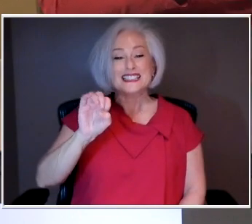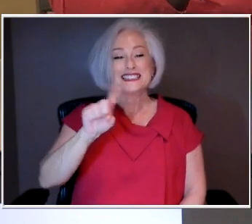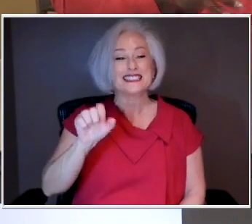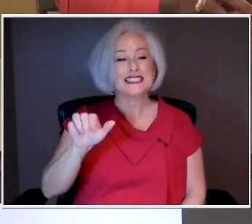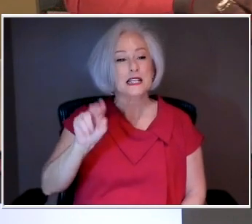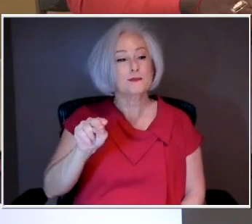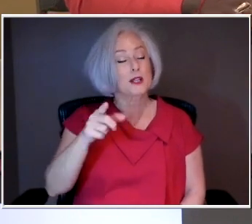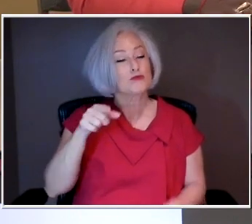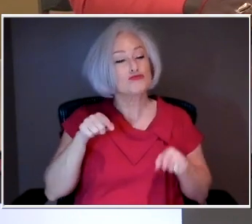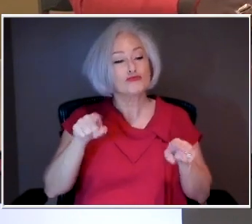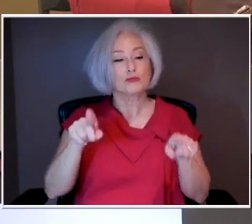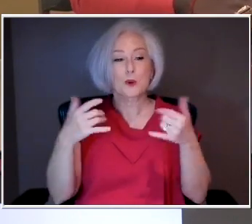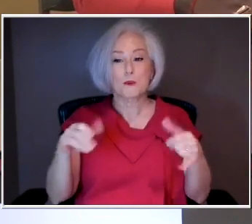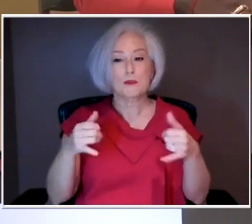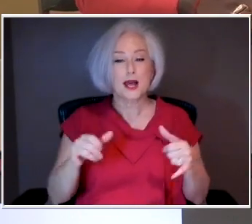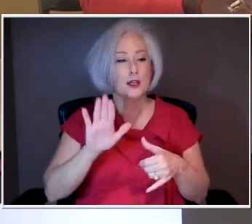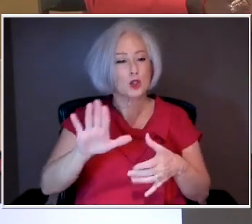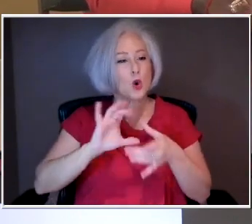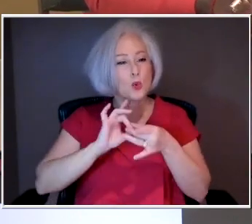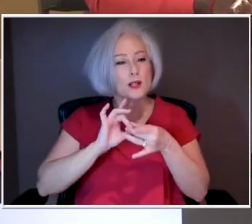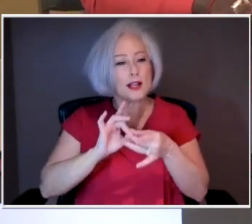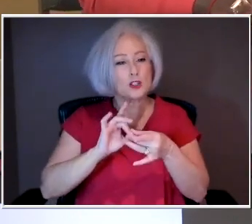more fun when it's on the national stage.